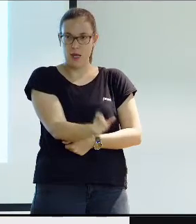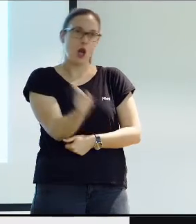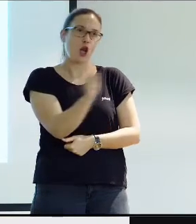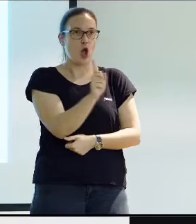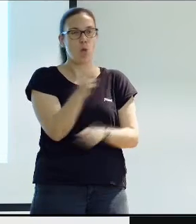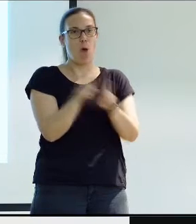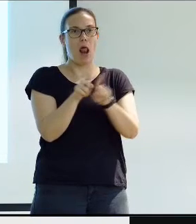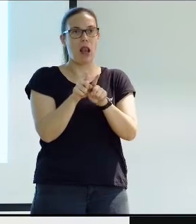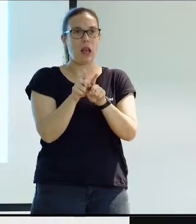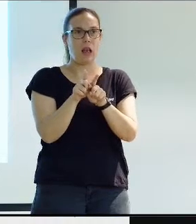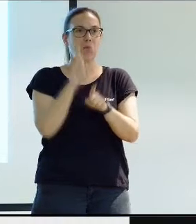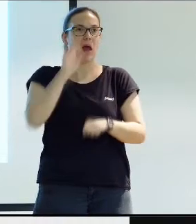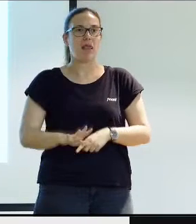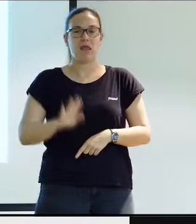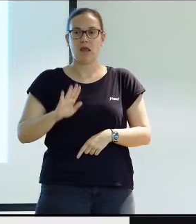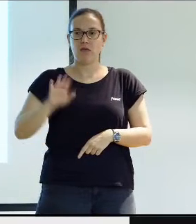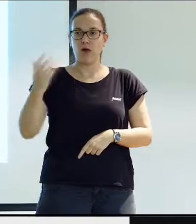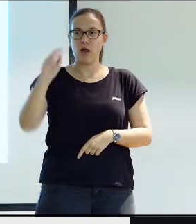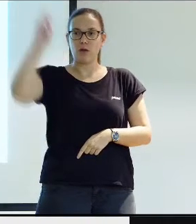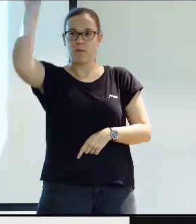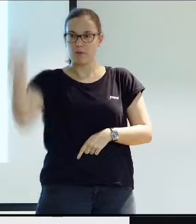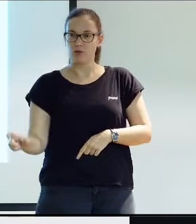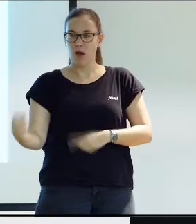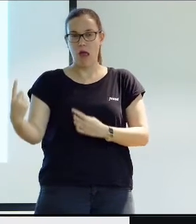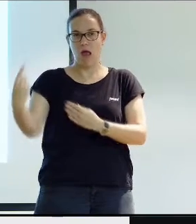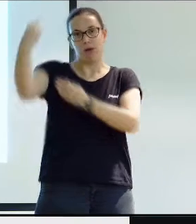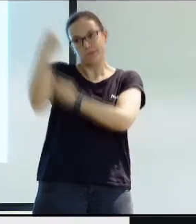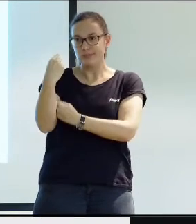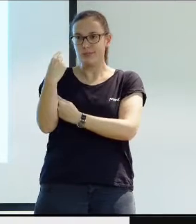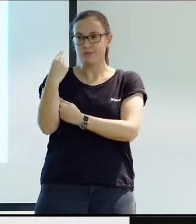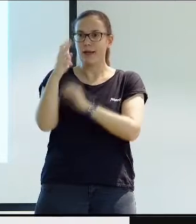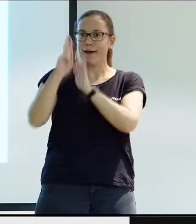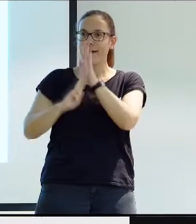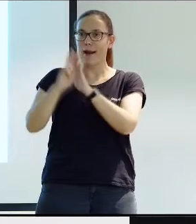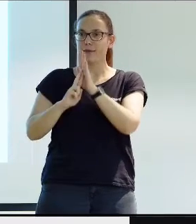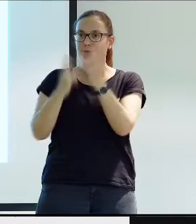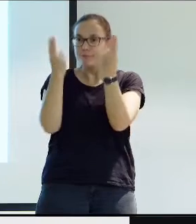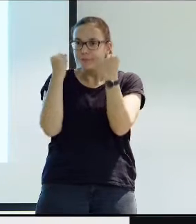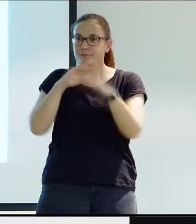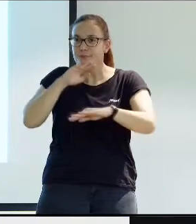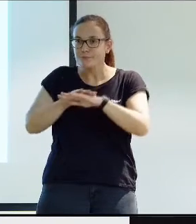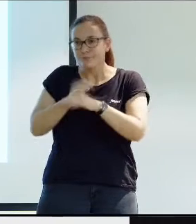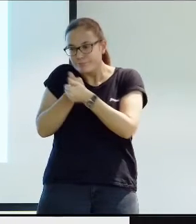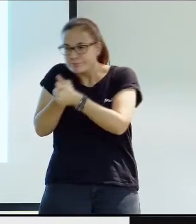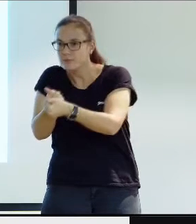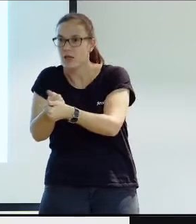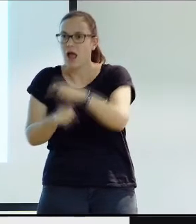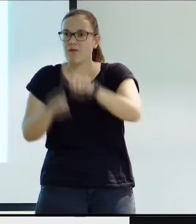to live up or to follow the rules,